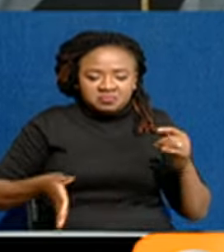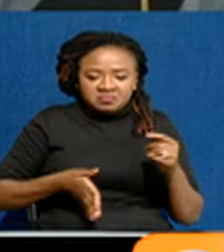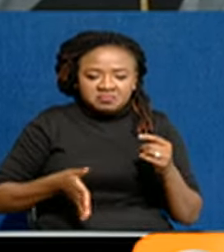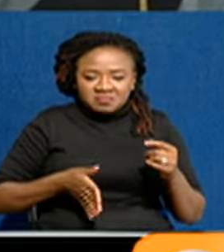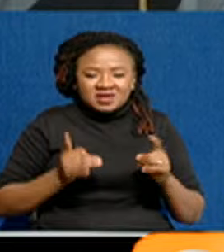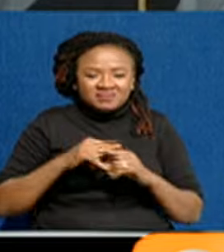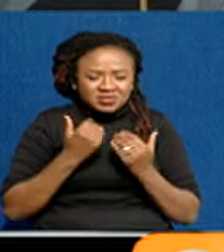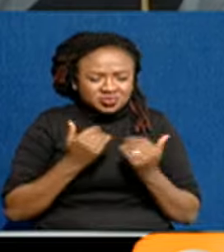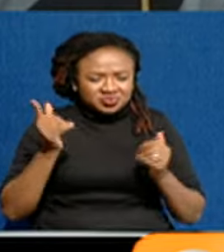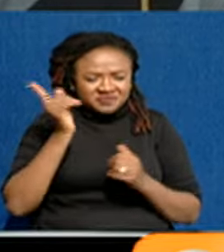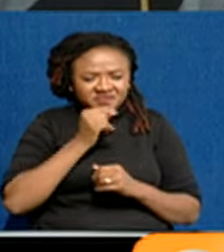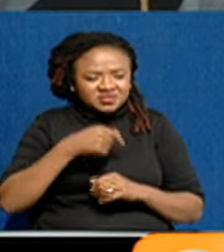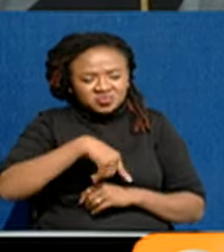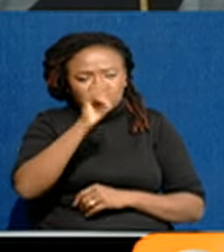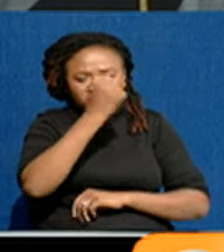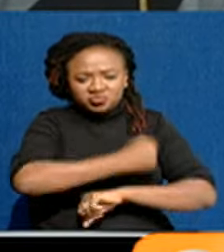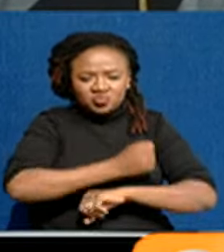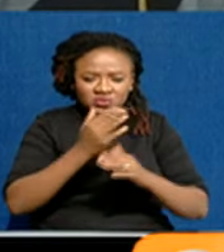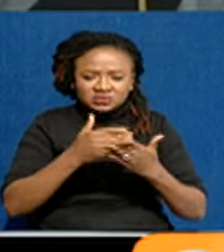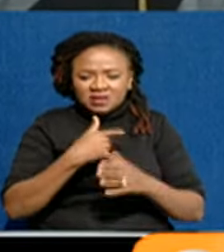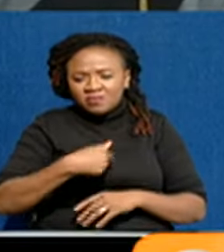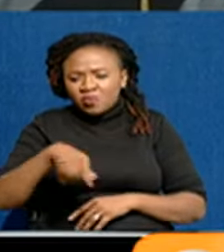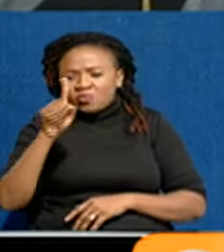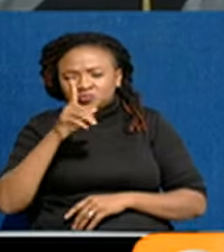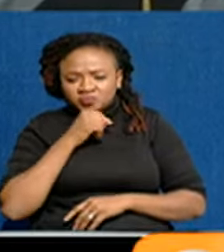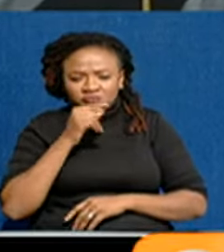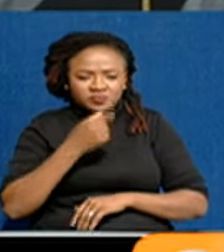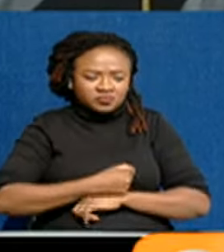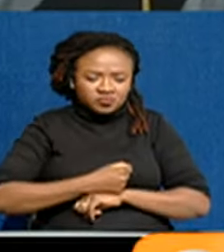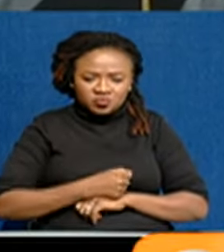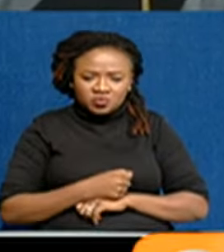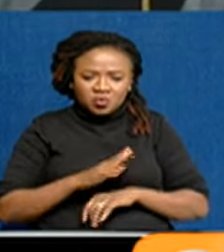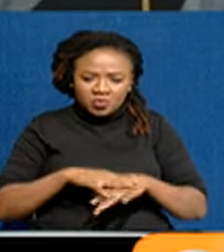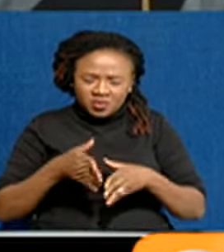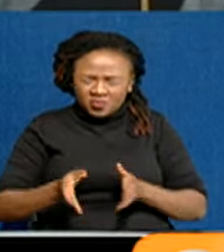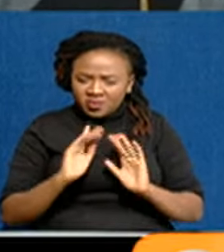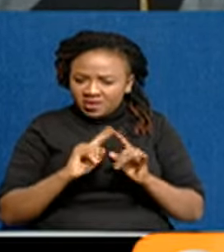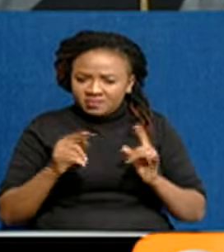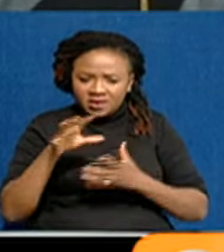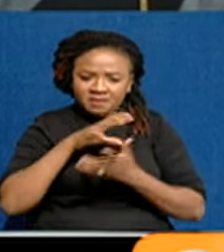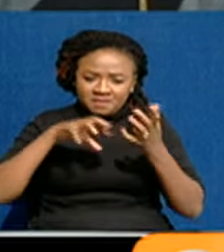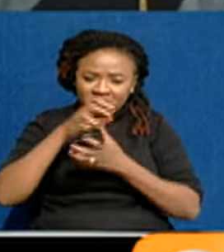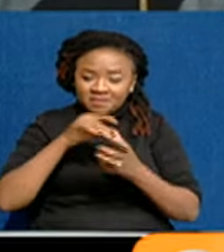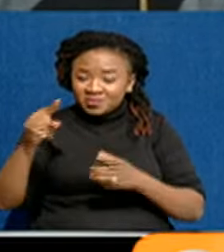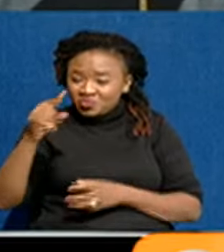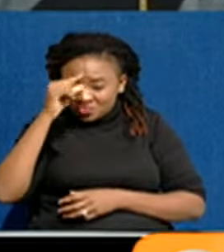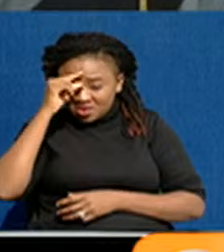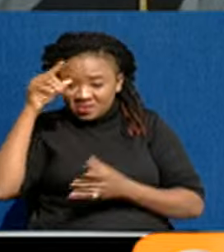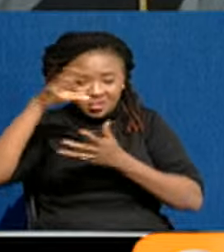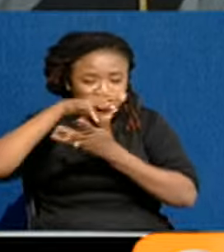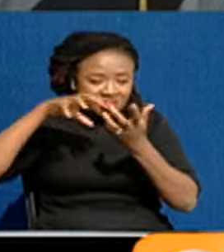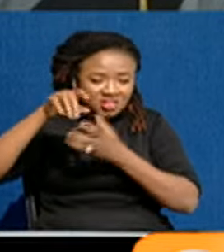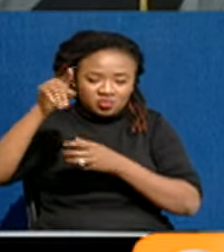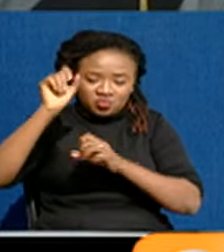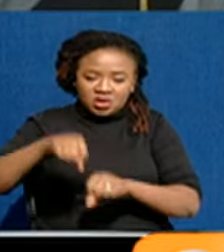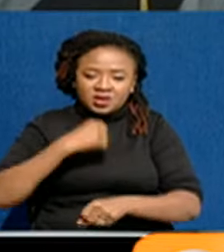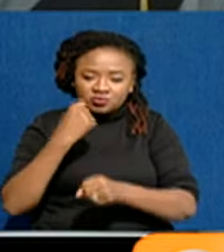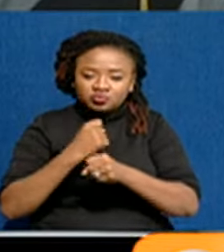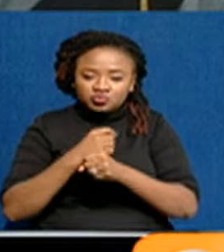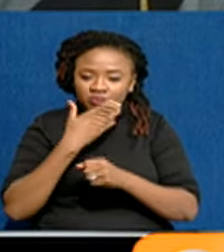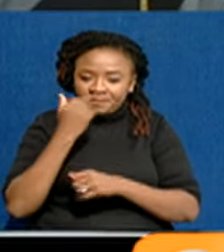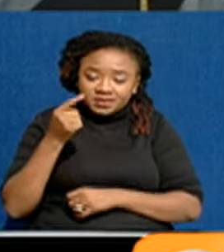already in school, some on their way to schools, many more confused. This is not the way to run a government. We really can do better. Do you